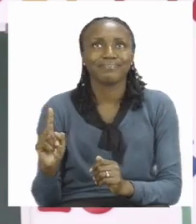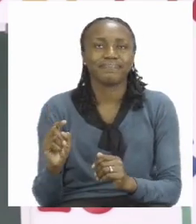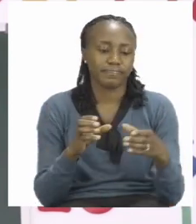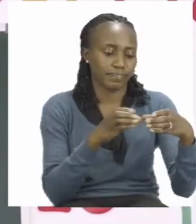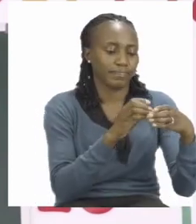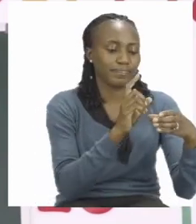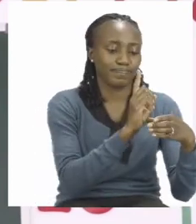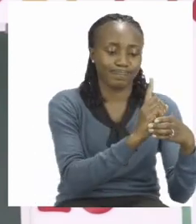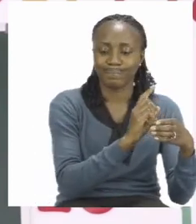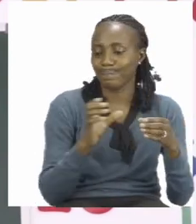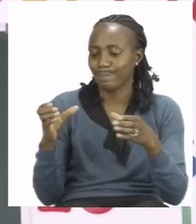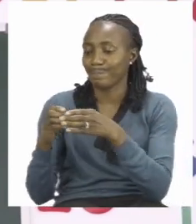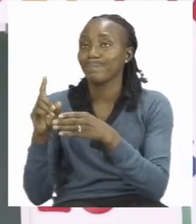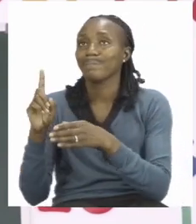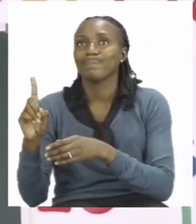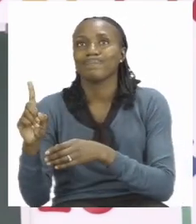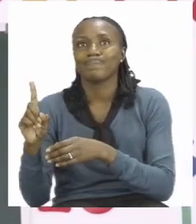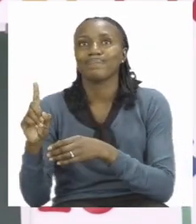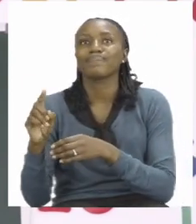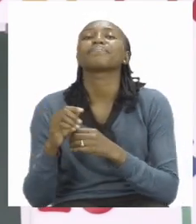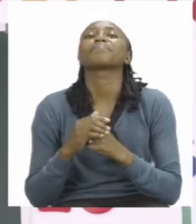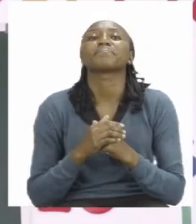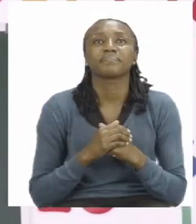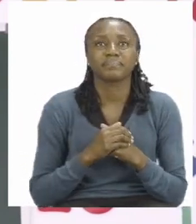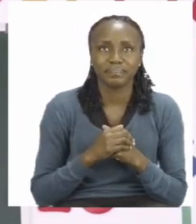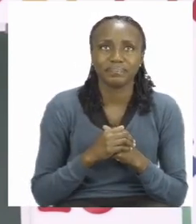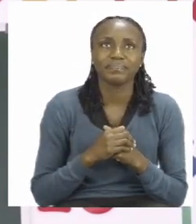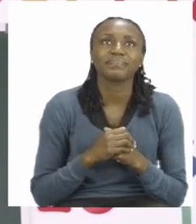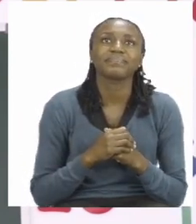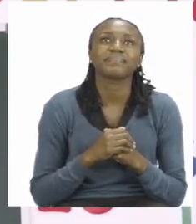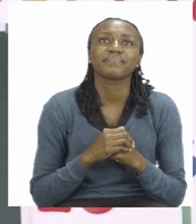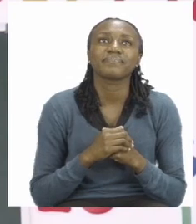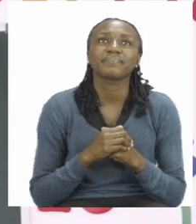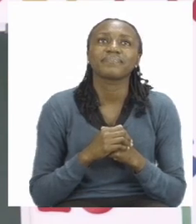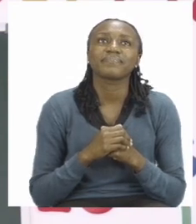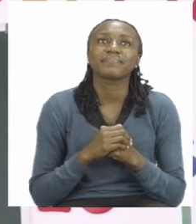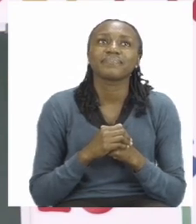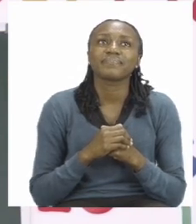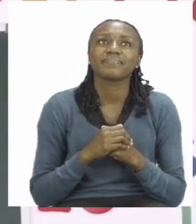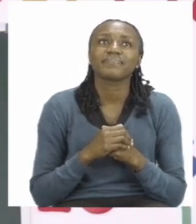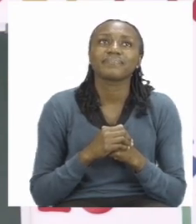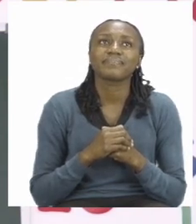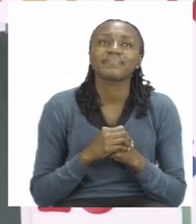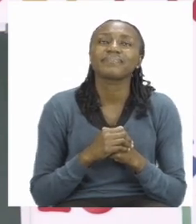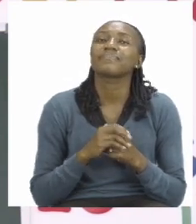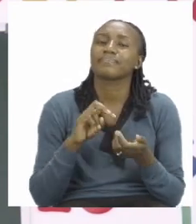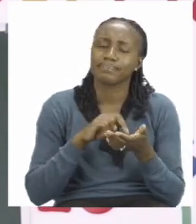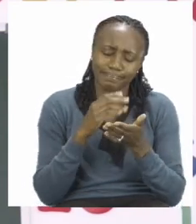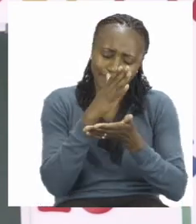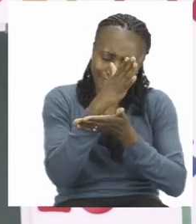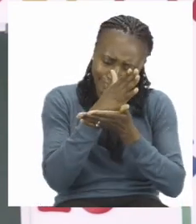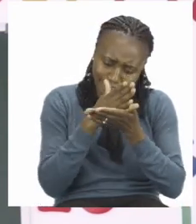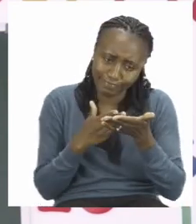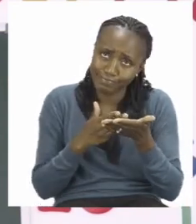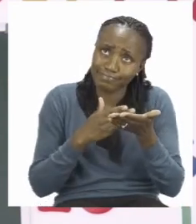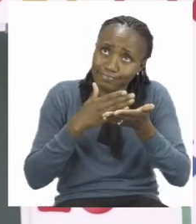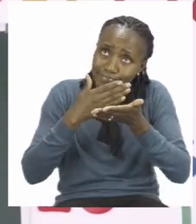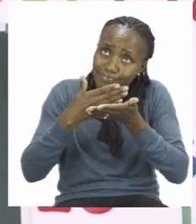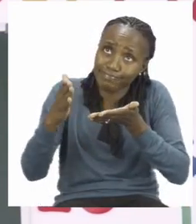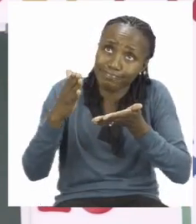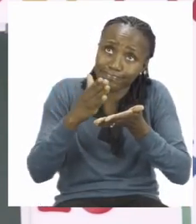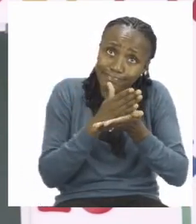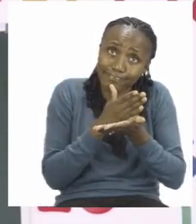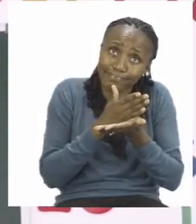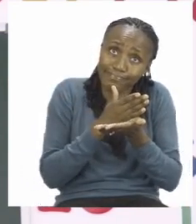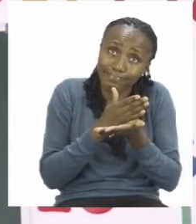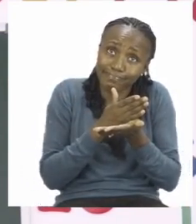then the next one is also 1. So, if we halve the number 2,